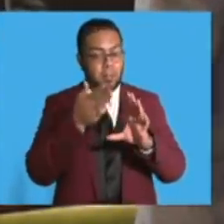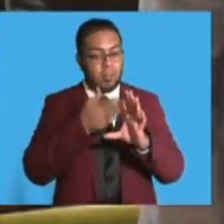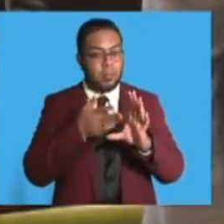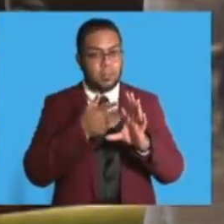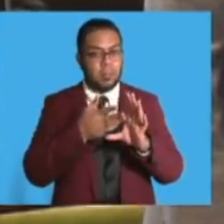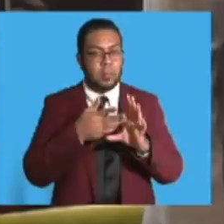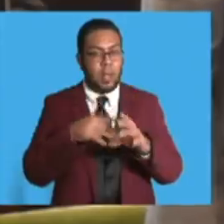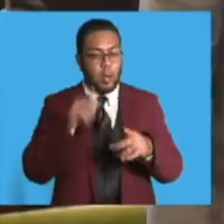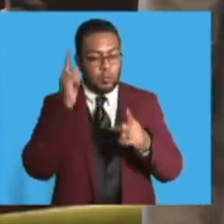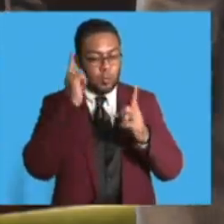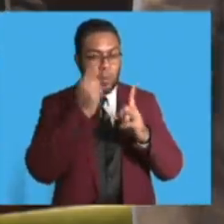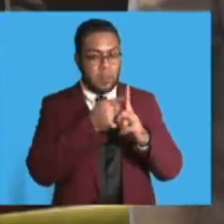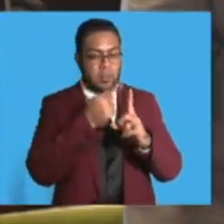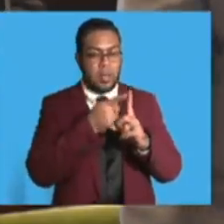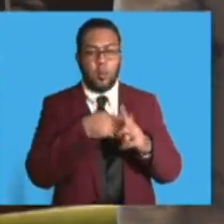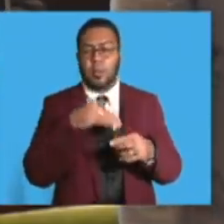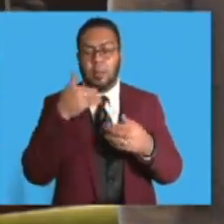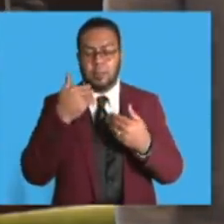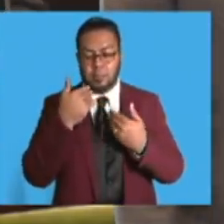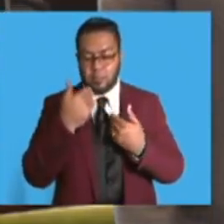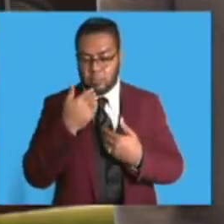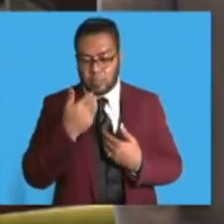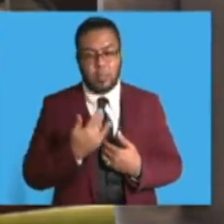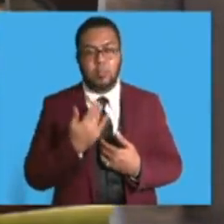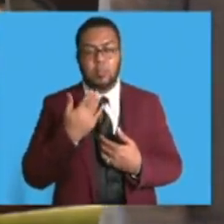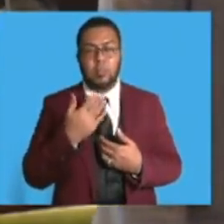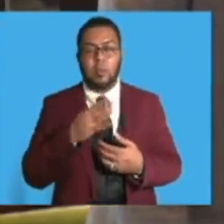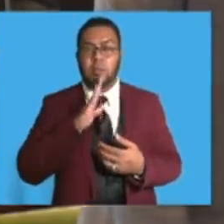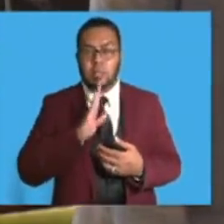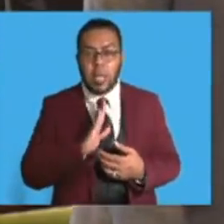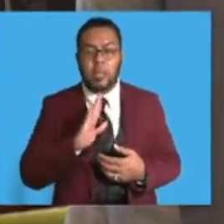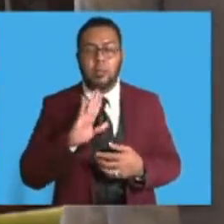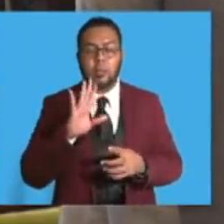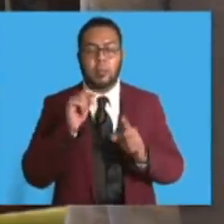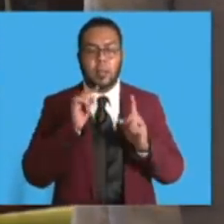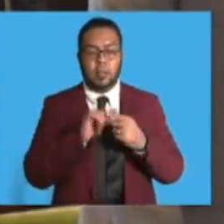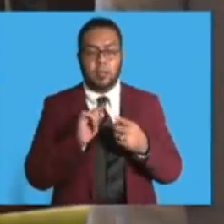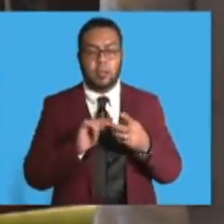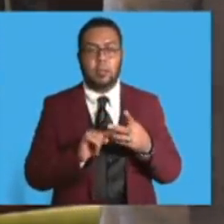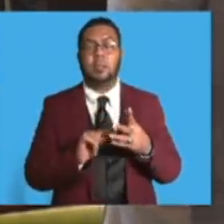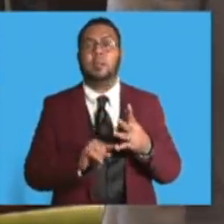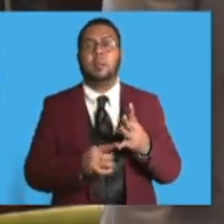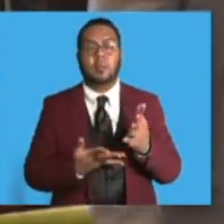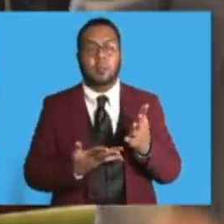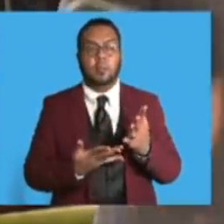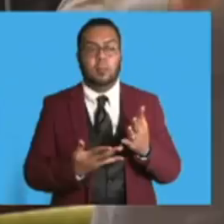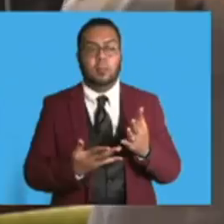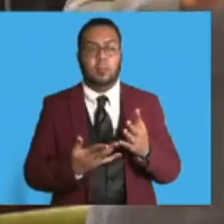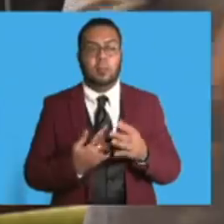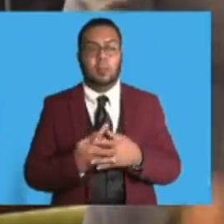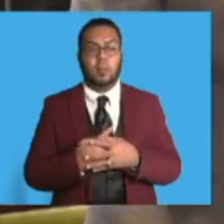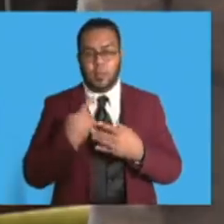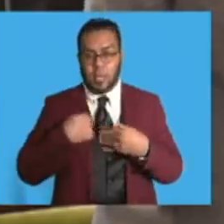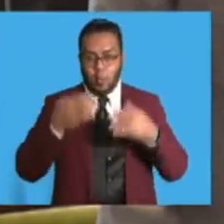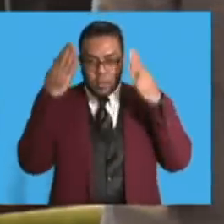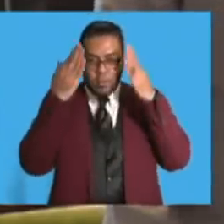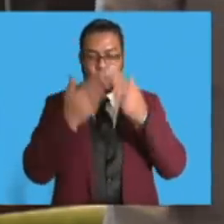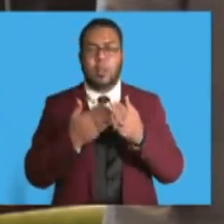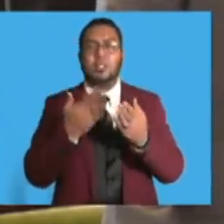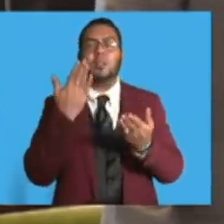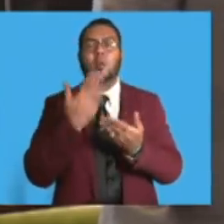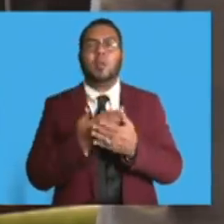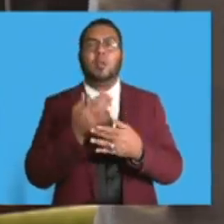know she was personally and extremely upset by it, and I perhaps did not want to acknowledge it at that point in time because I was just singly focused on the